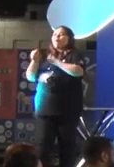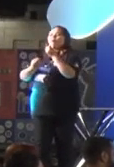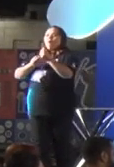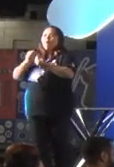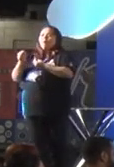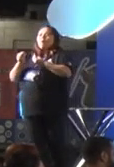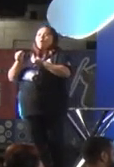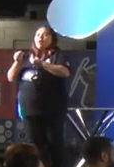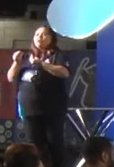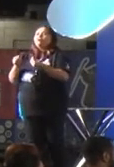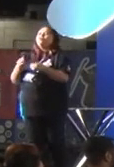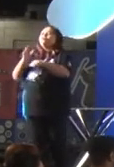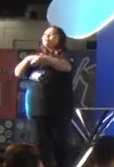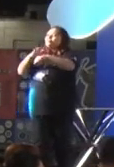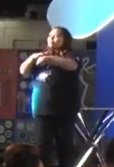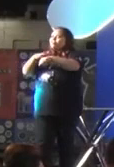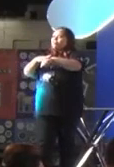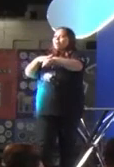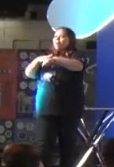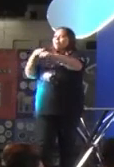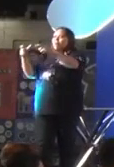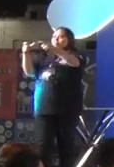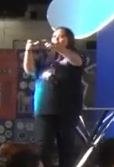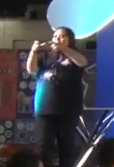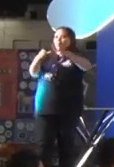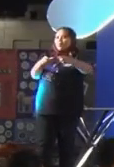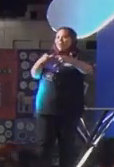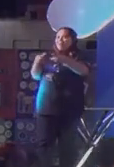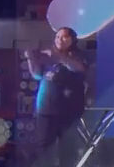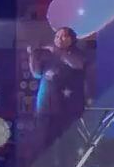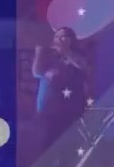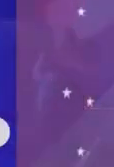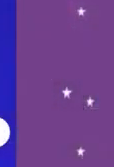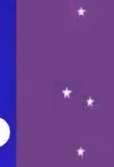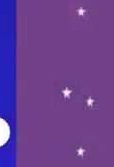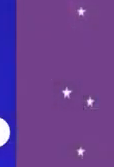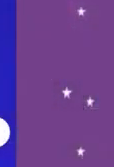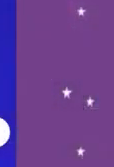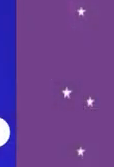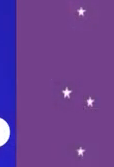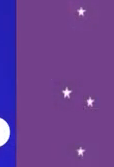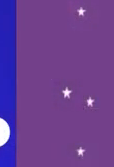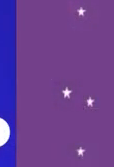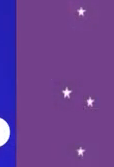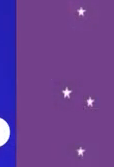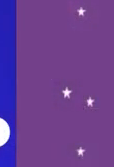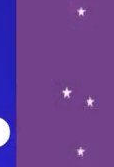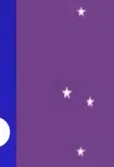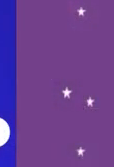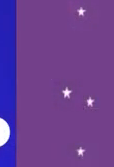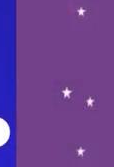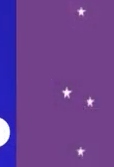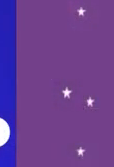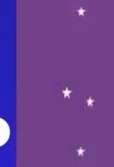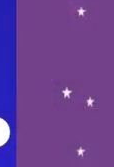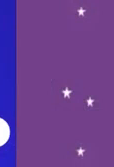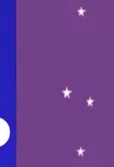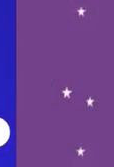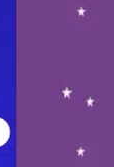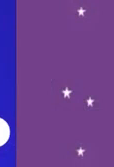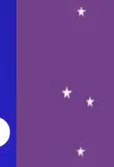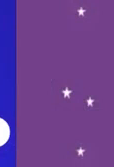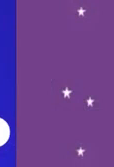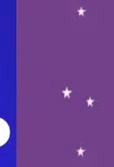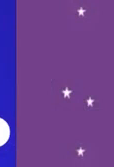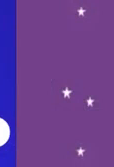to visit. And so I'd like to start you with a quote from him. It's a very famous quote. You'll see it all over